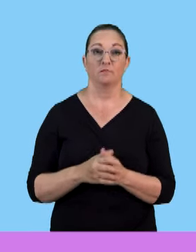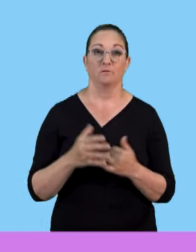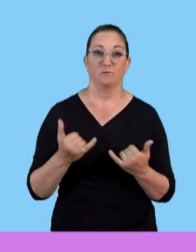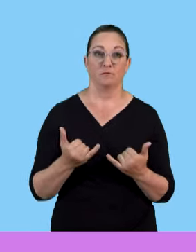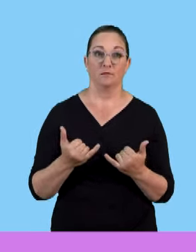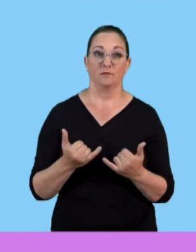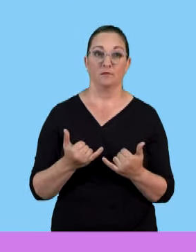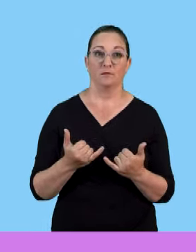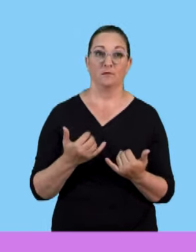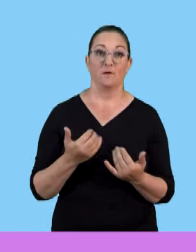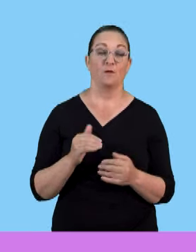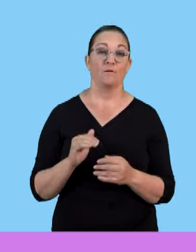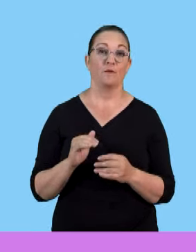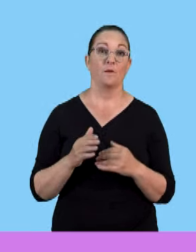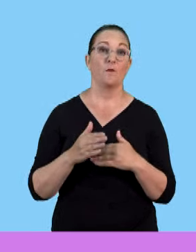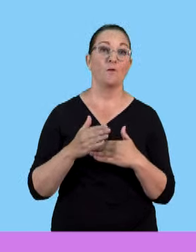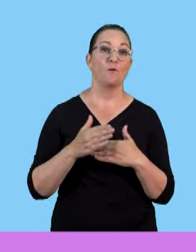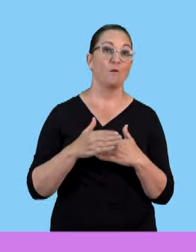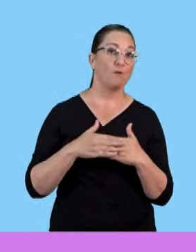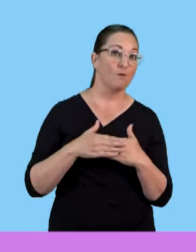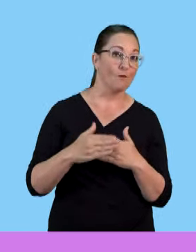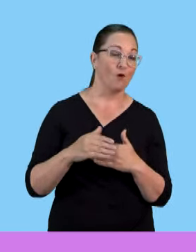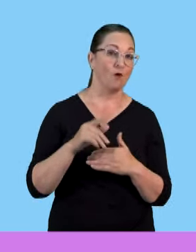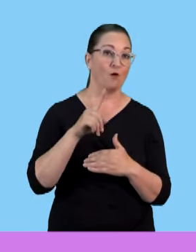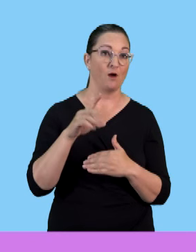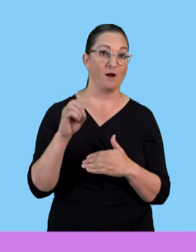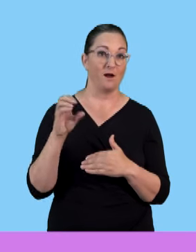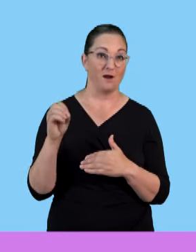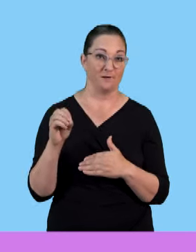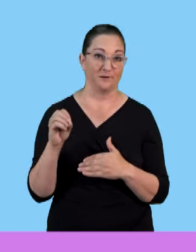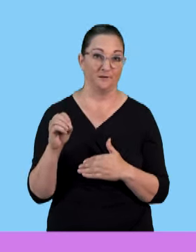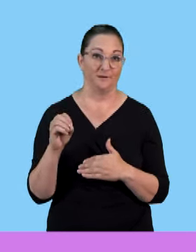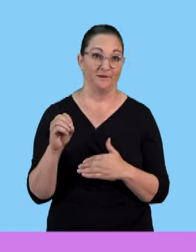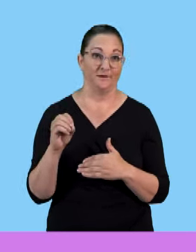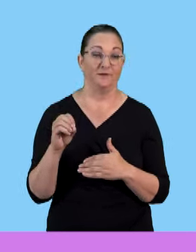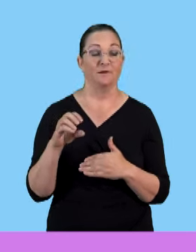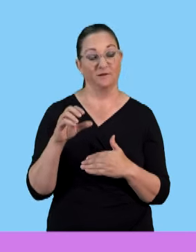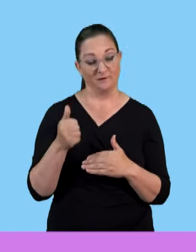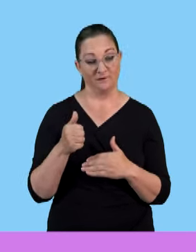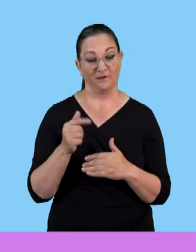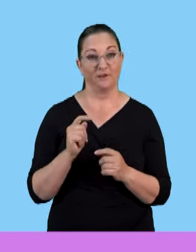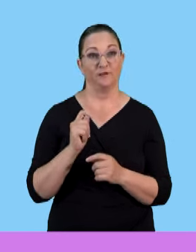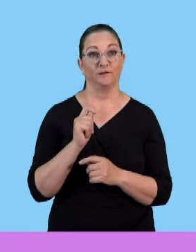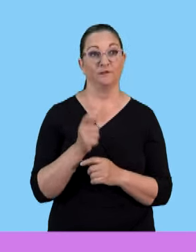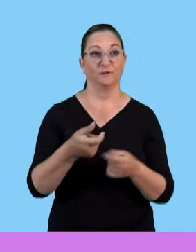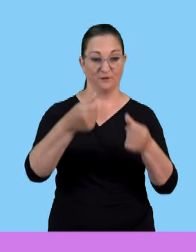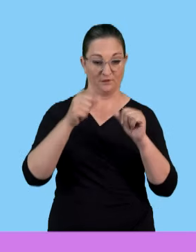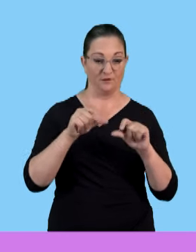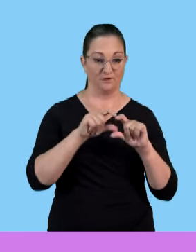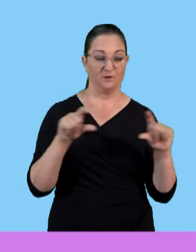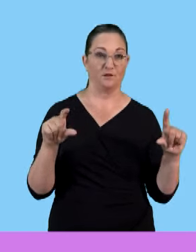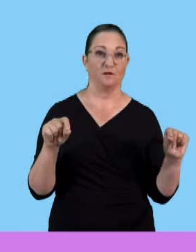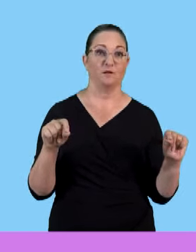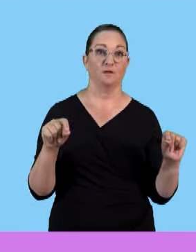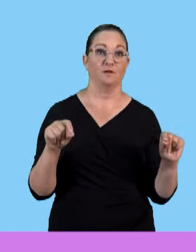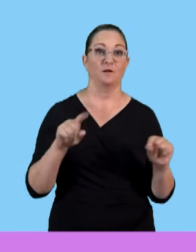1,700. So now if you will be traveling more than 100 kilometers, it means now they will start charging you on